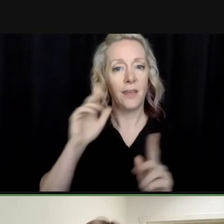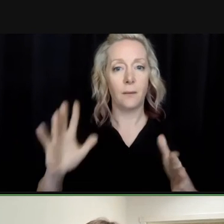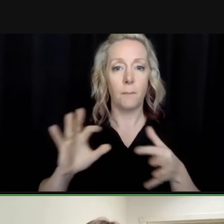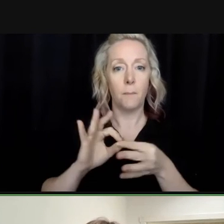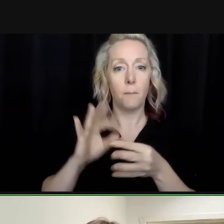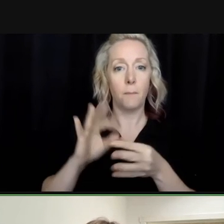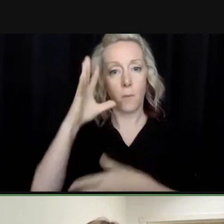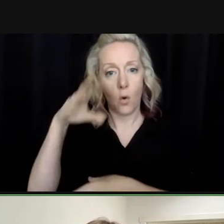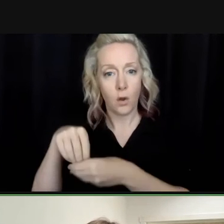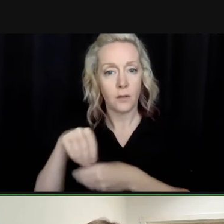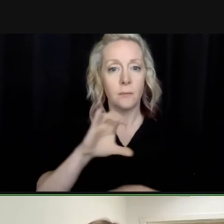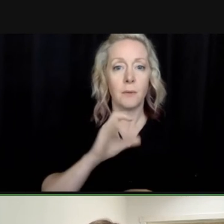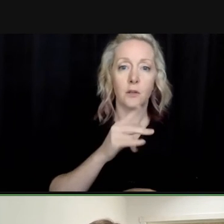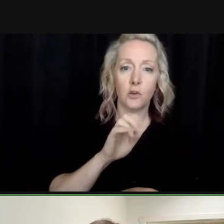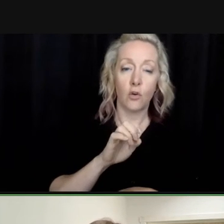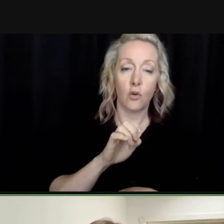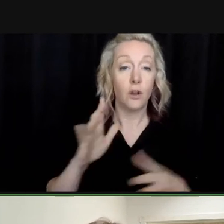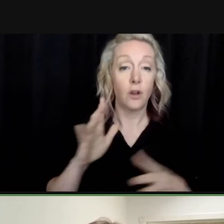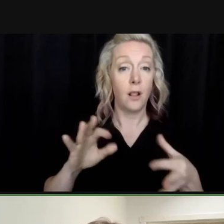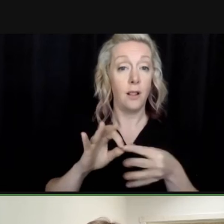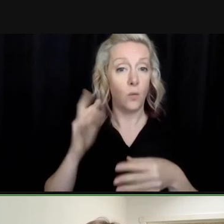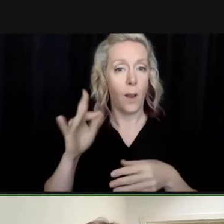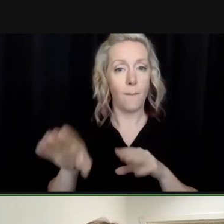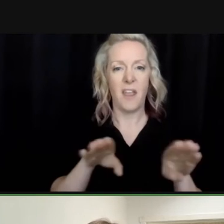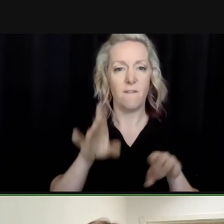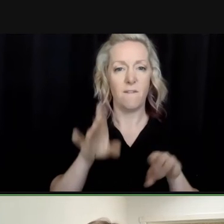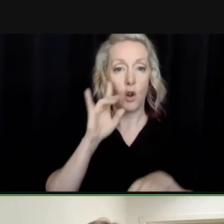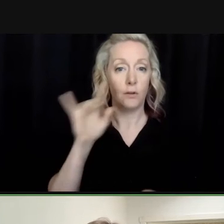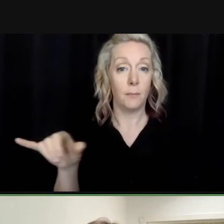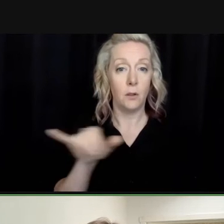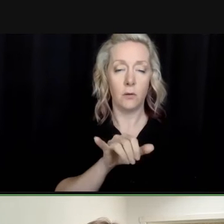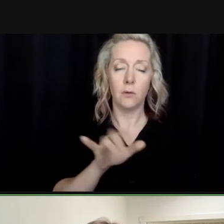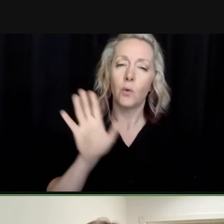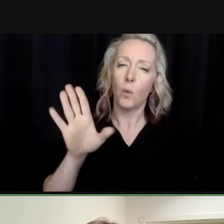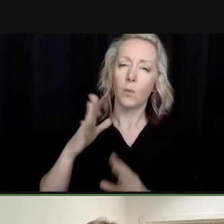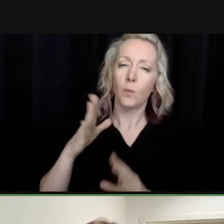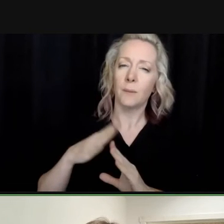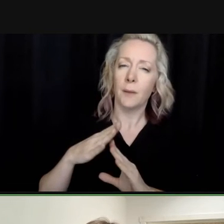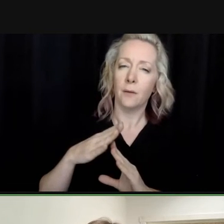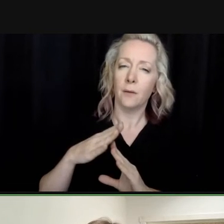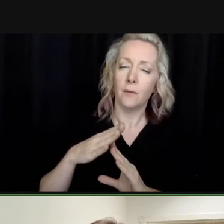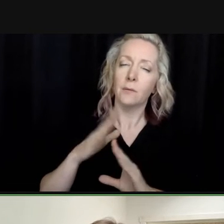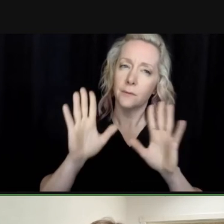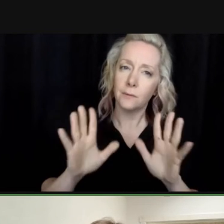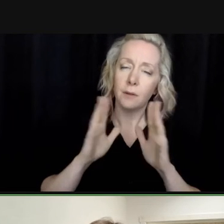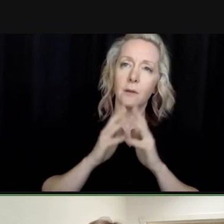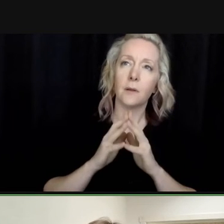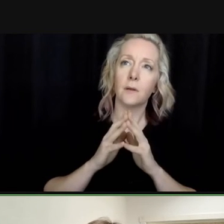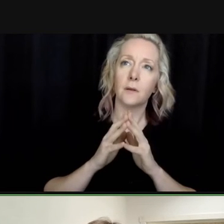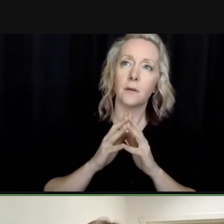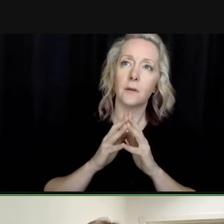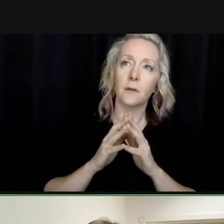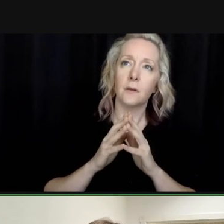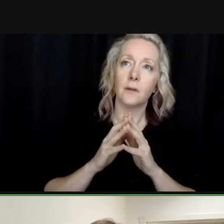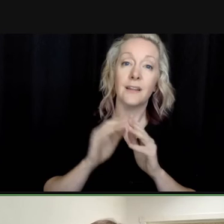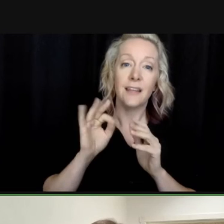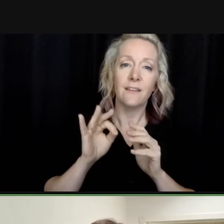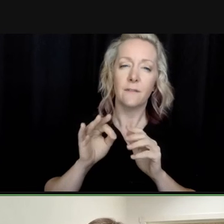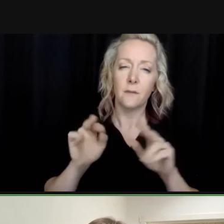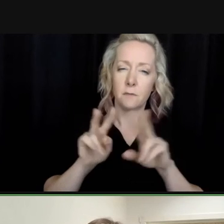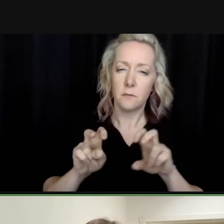watching the behaviors of the person. And if we think about why an individual, either with autism or charge